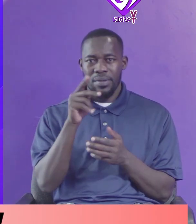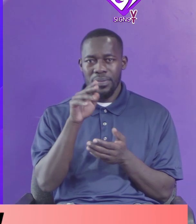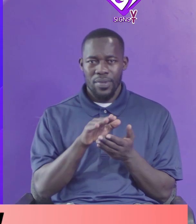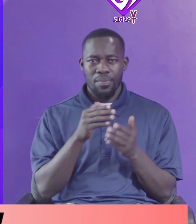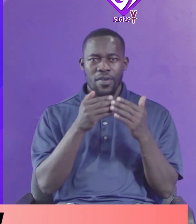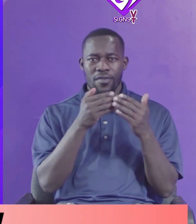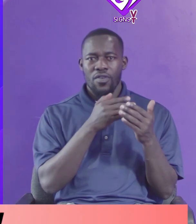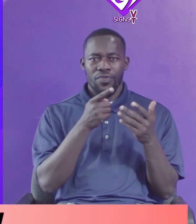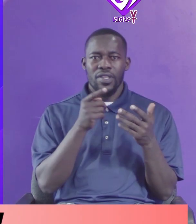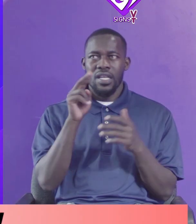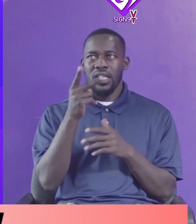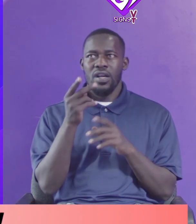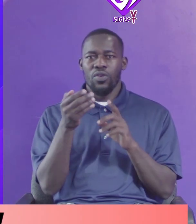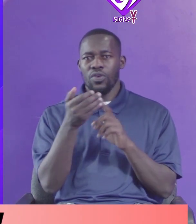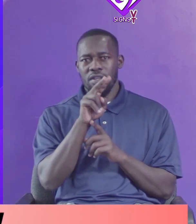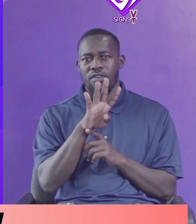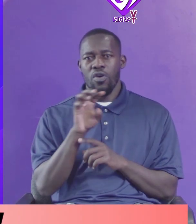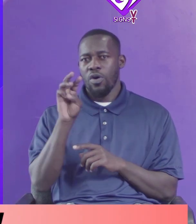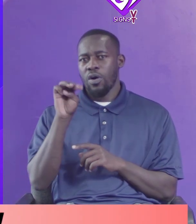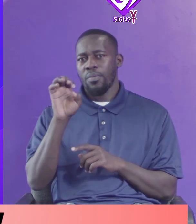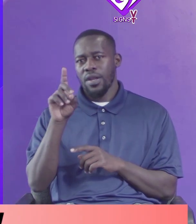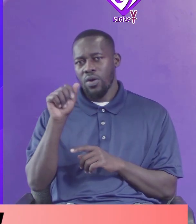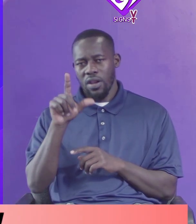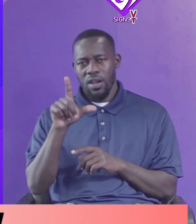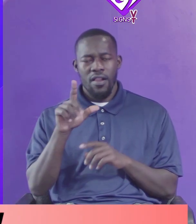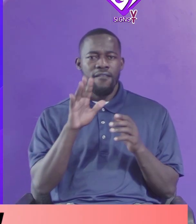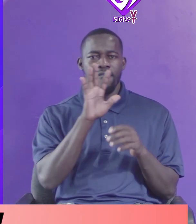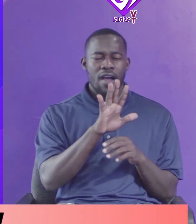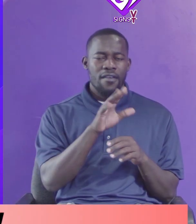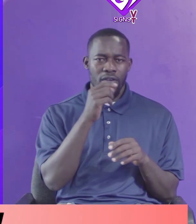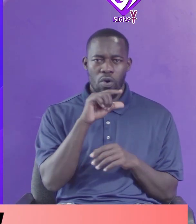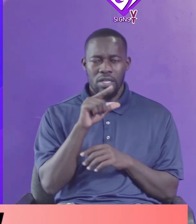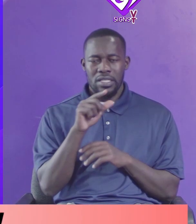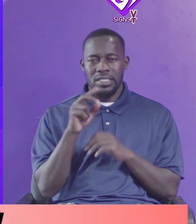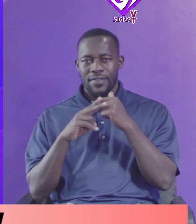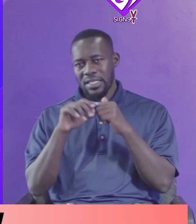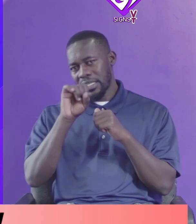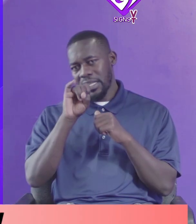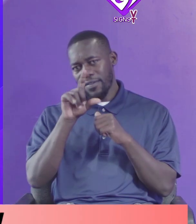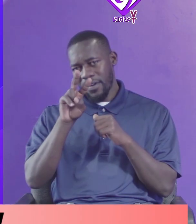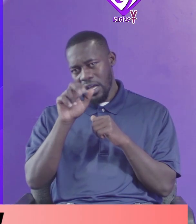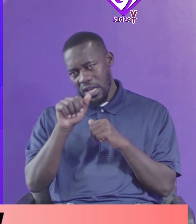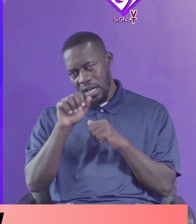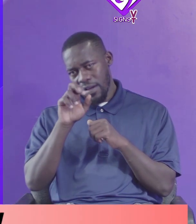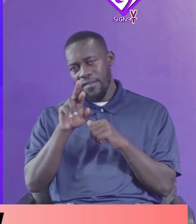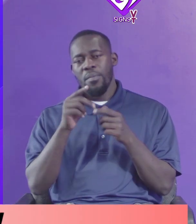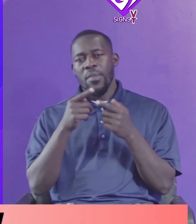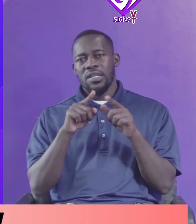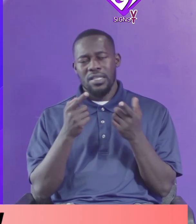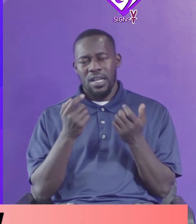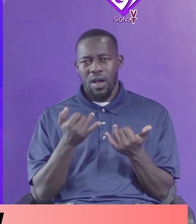up 24 medals, a total of 5 gold, 7 silver, and 12 bronze. Now, why this slight